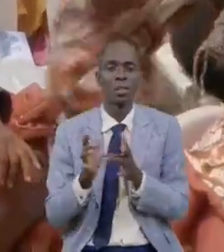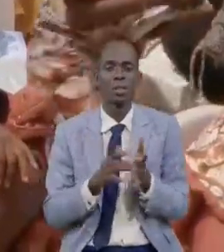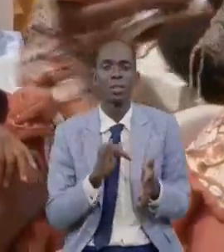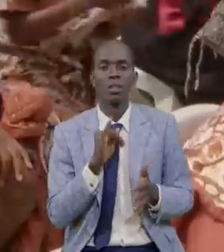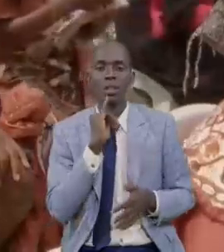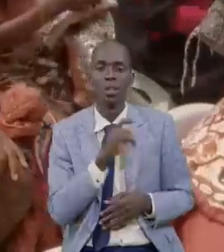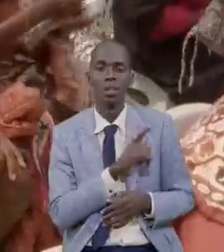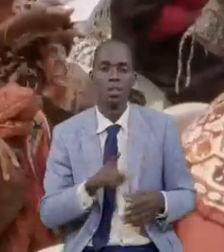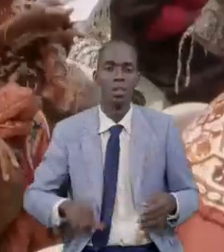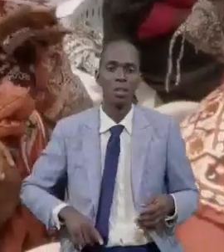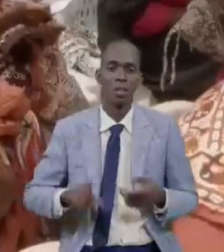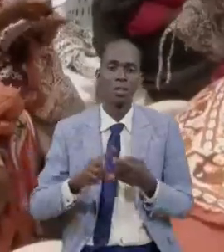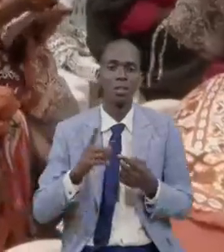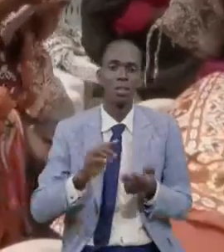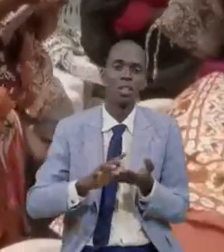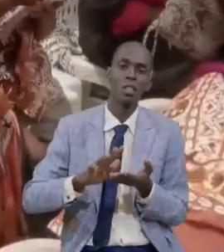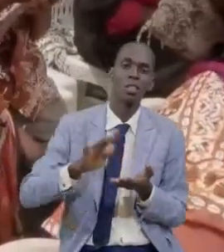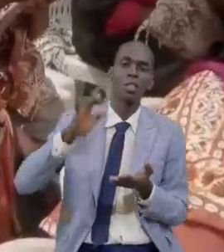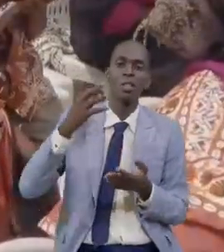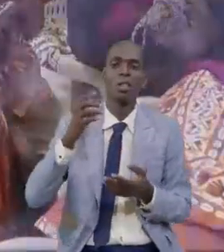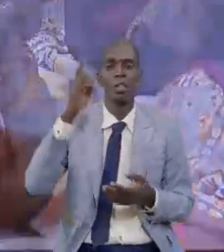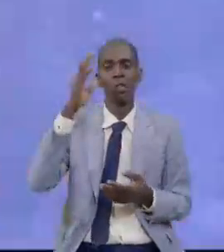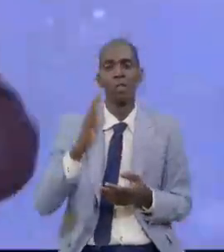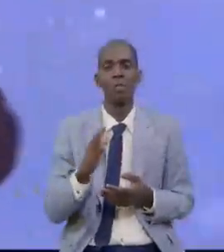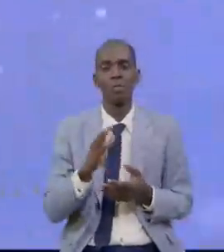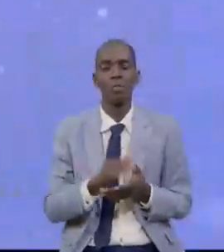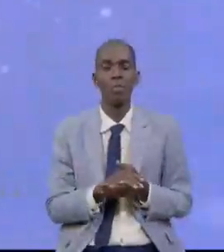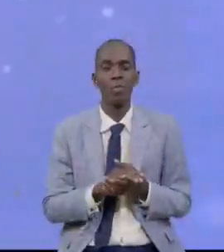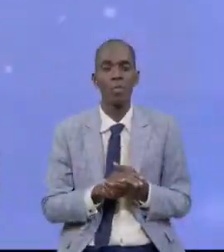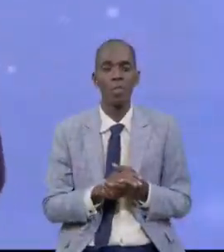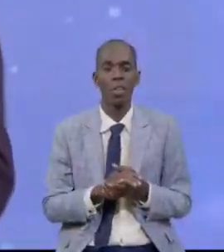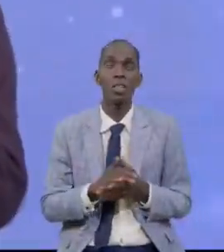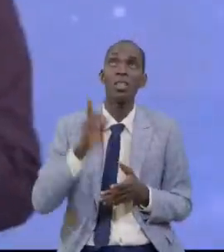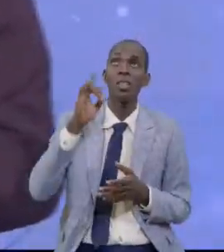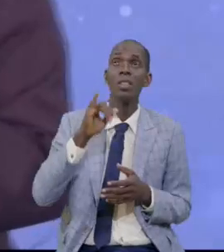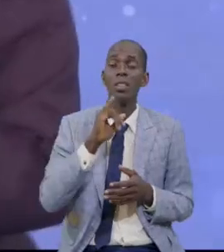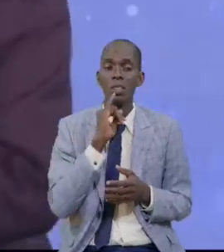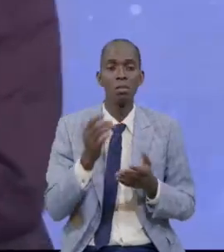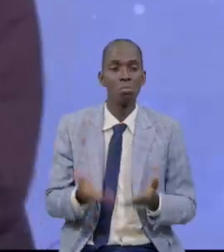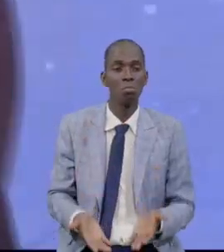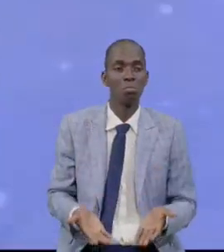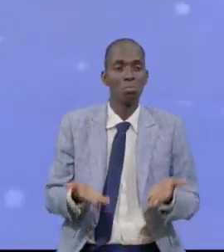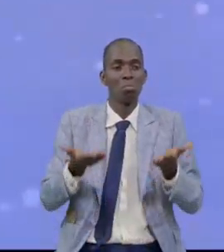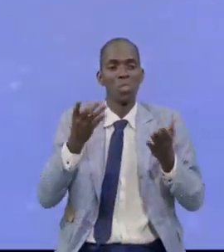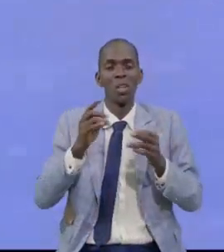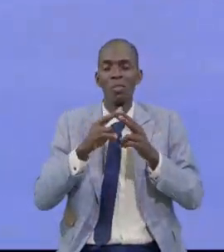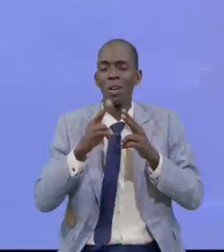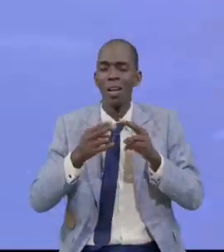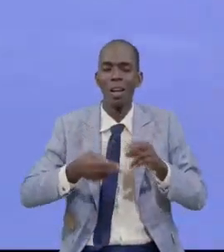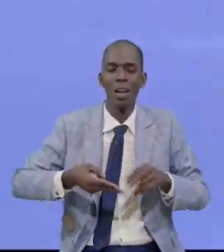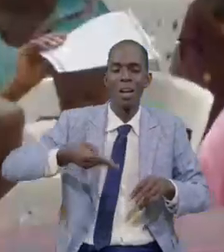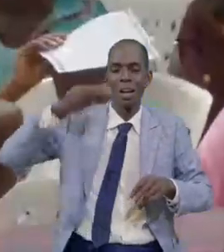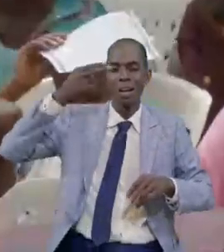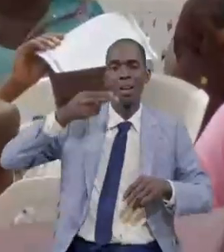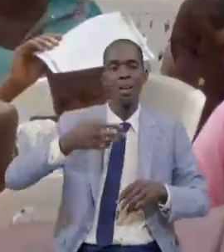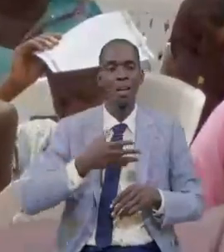of God. He's exalted, extolled, very high, and he is the one